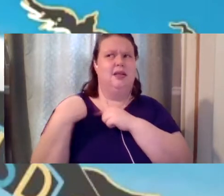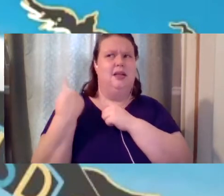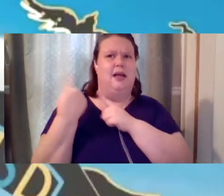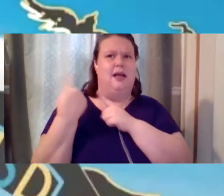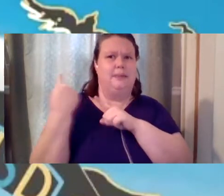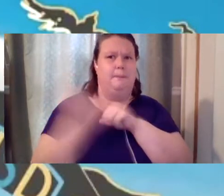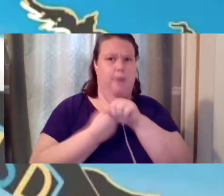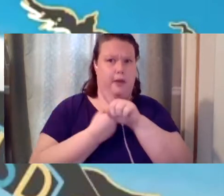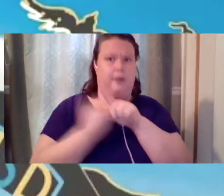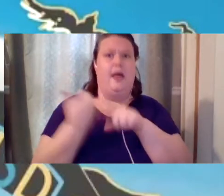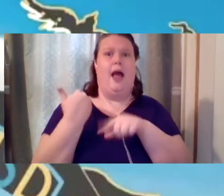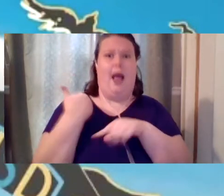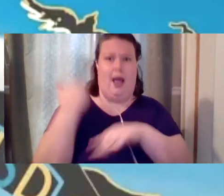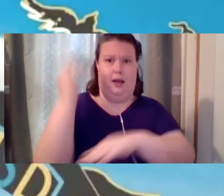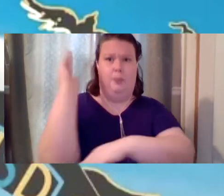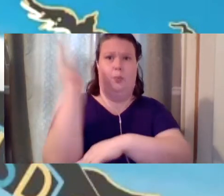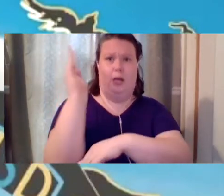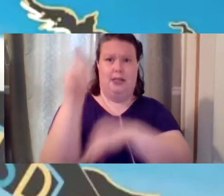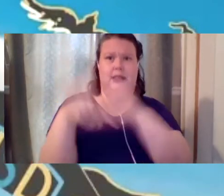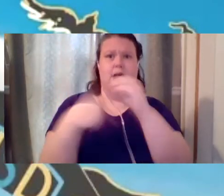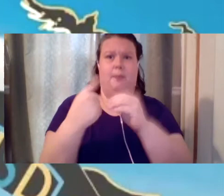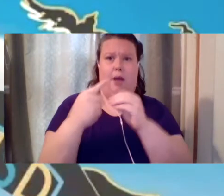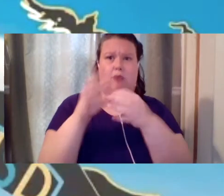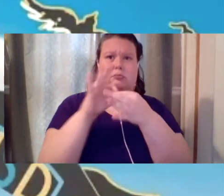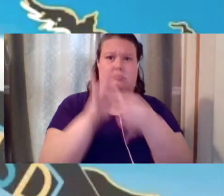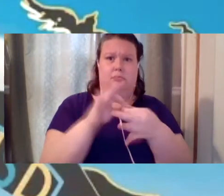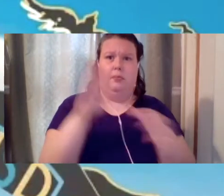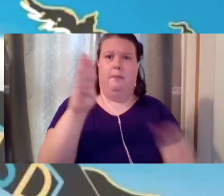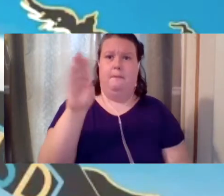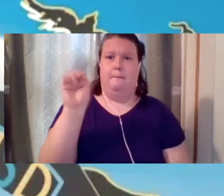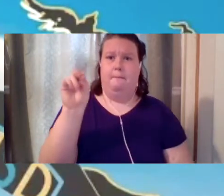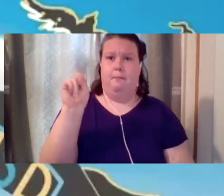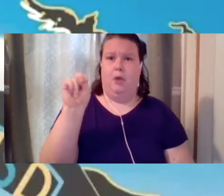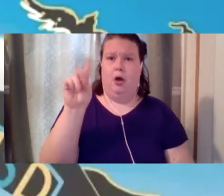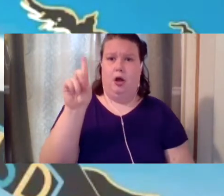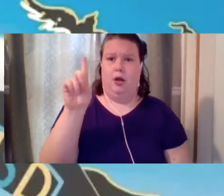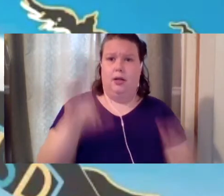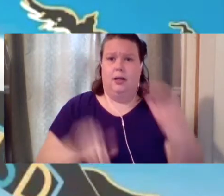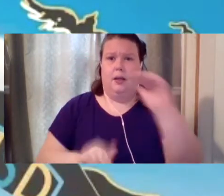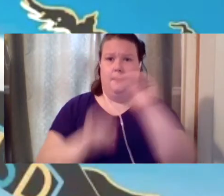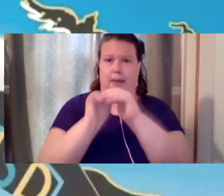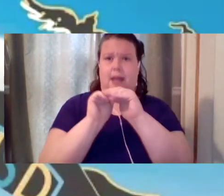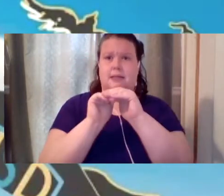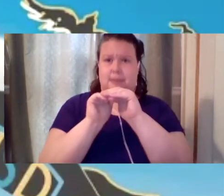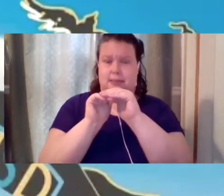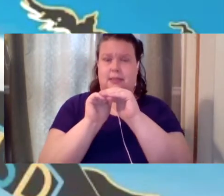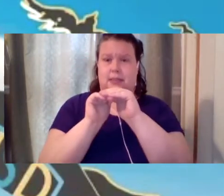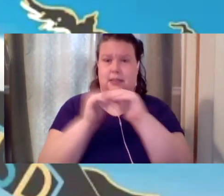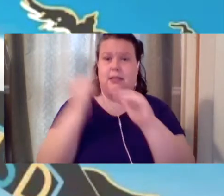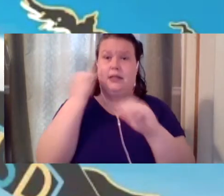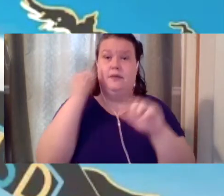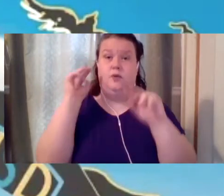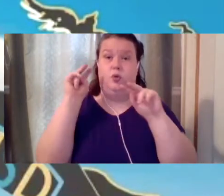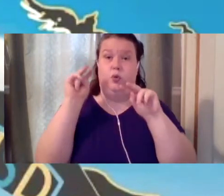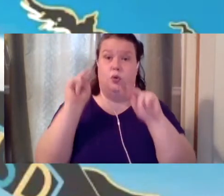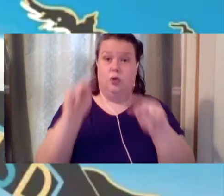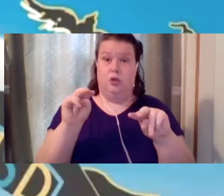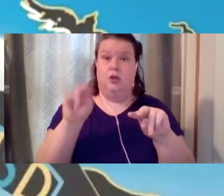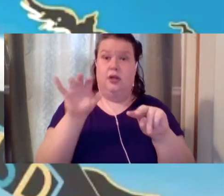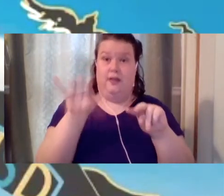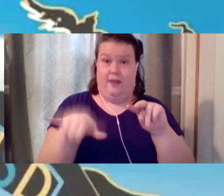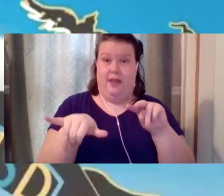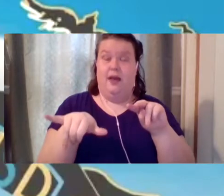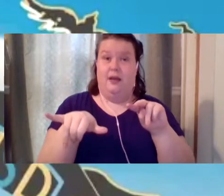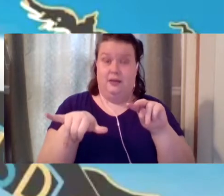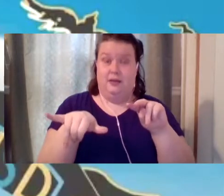presentation I think is still available. Um, if you look at the agendas for the school board meeting, there was a, there was a PowerPoint presentation that